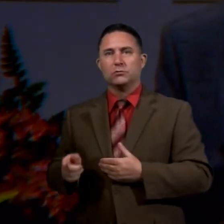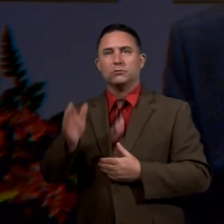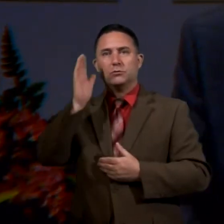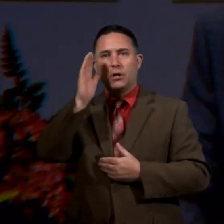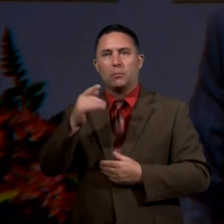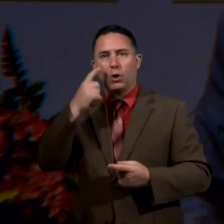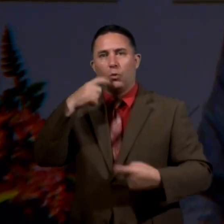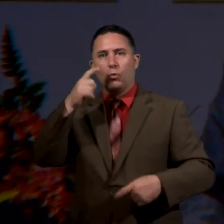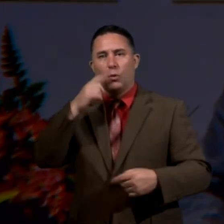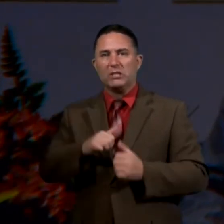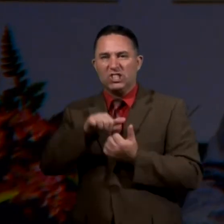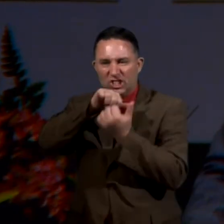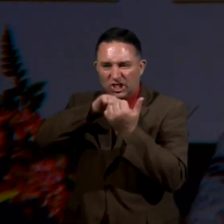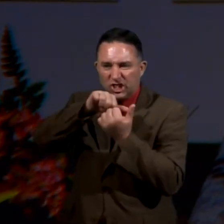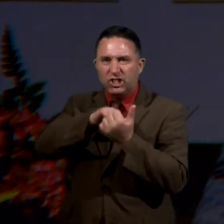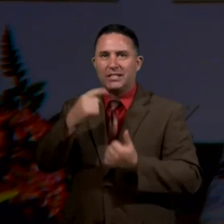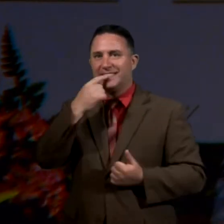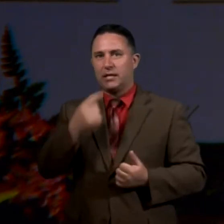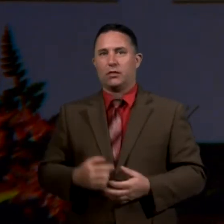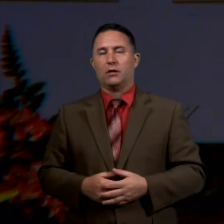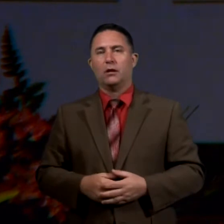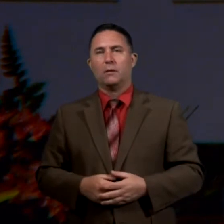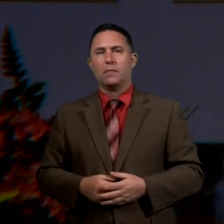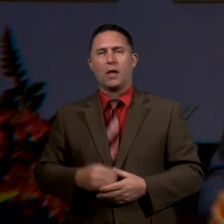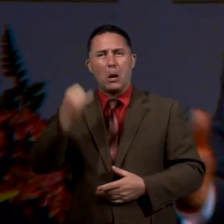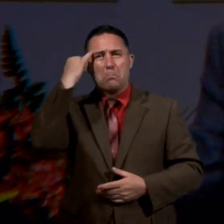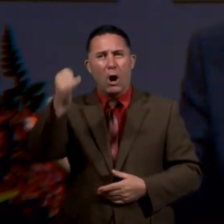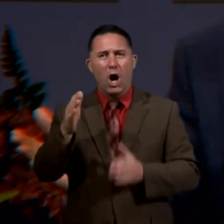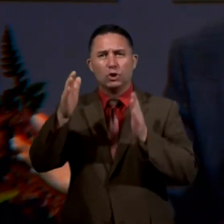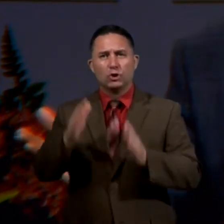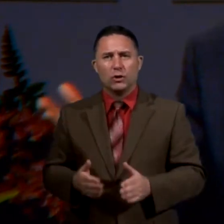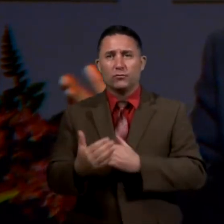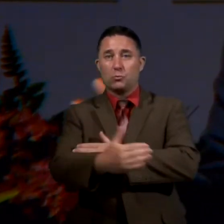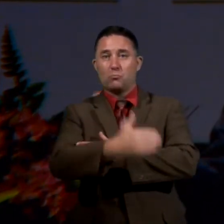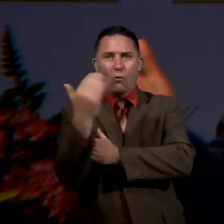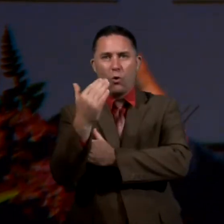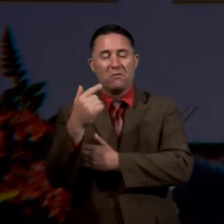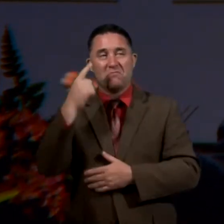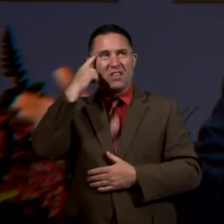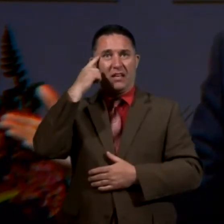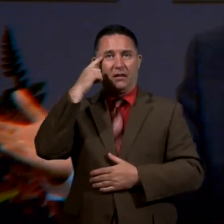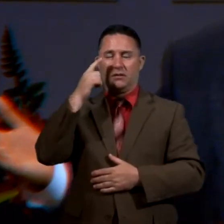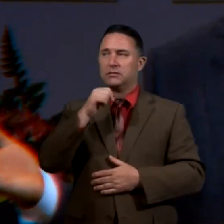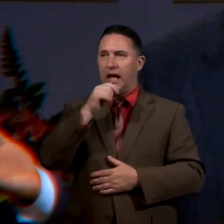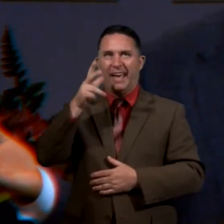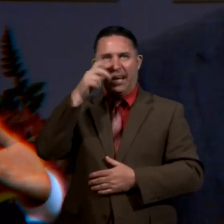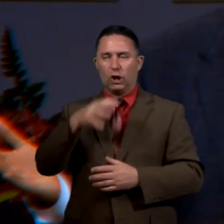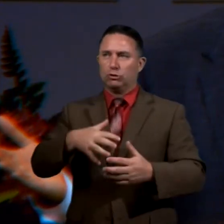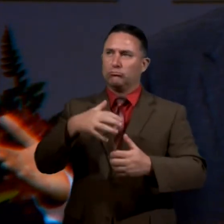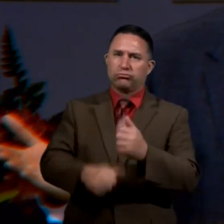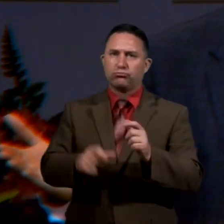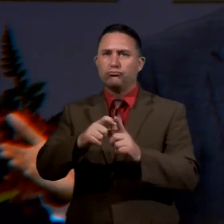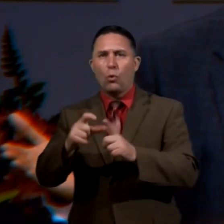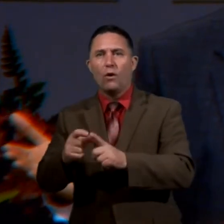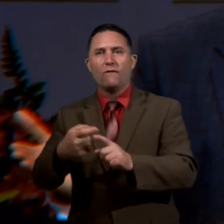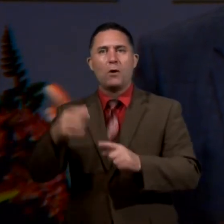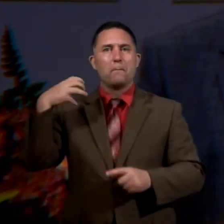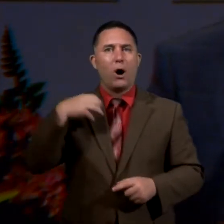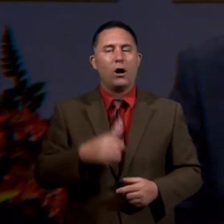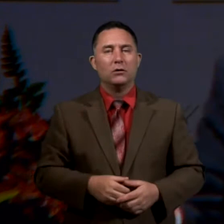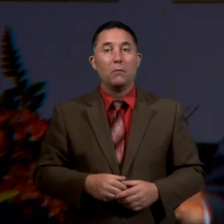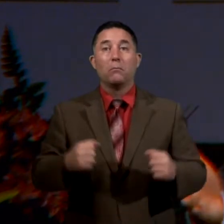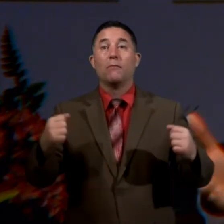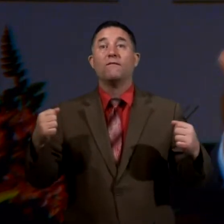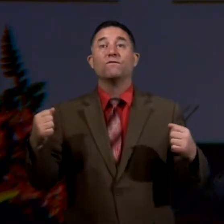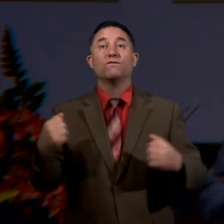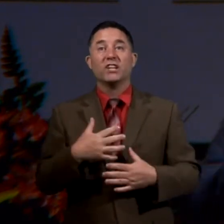There shall be weeping and gnashing of teeth. I can imagine that servant that morning didn't think he would hear those words from his master. But